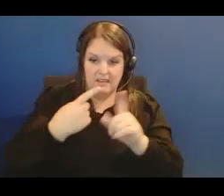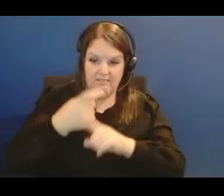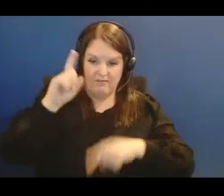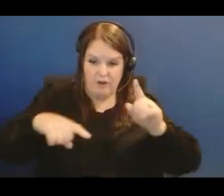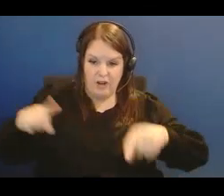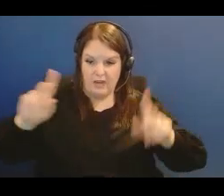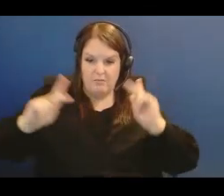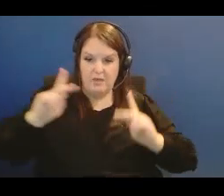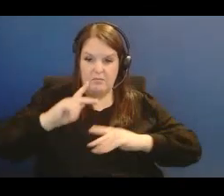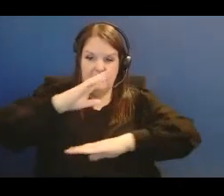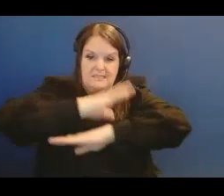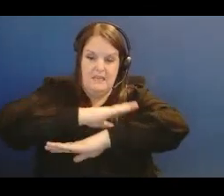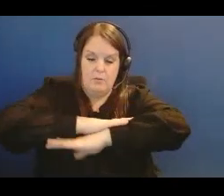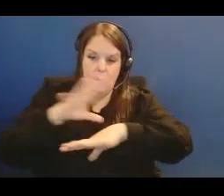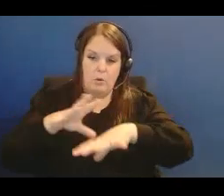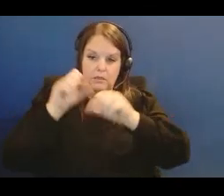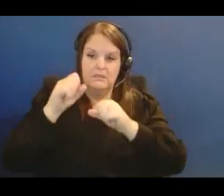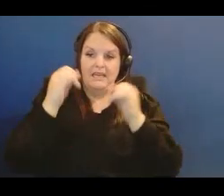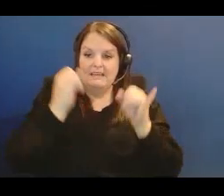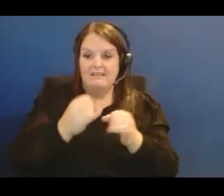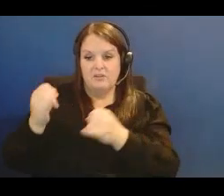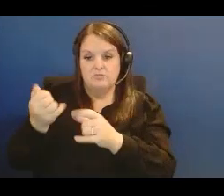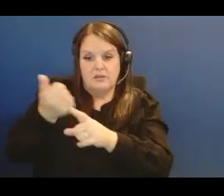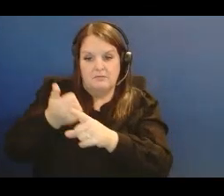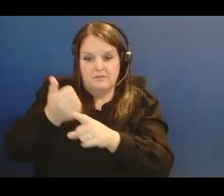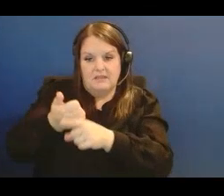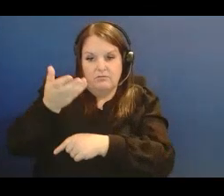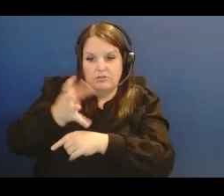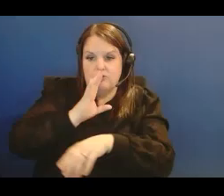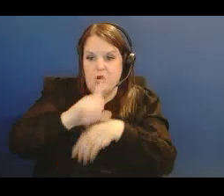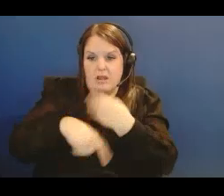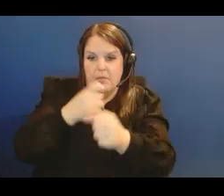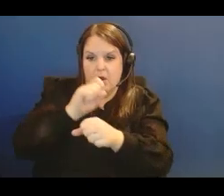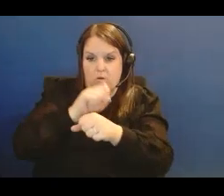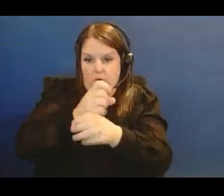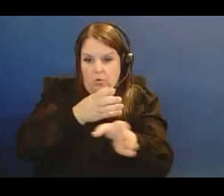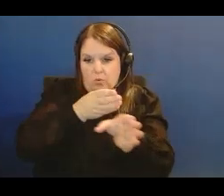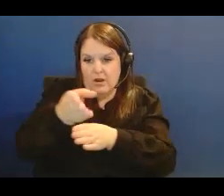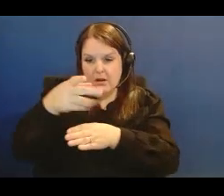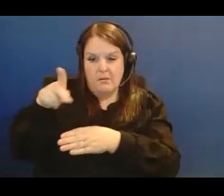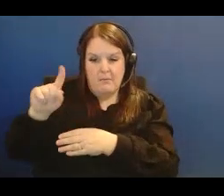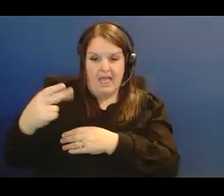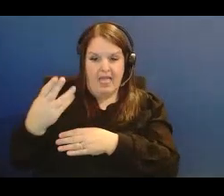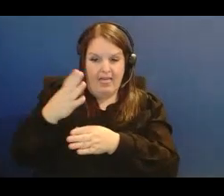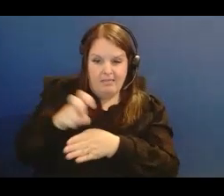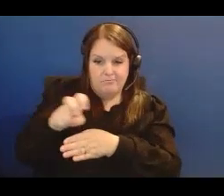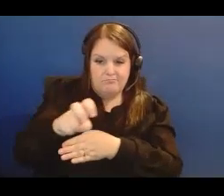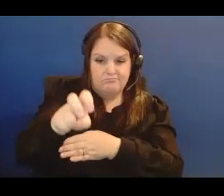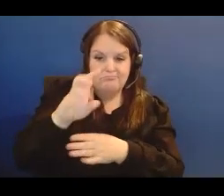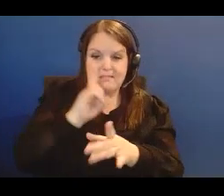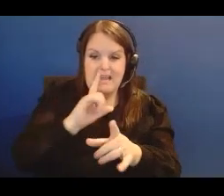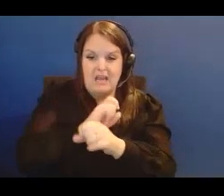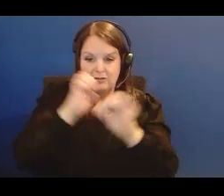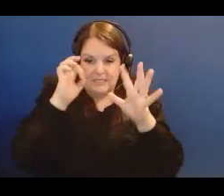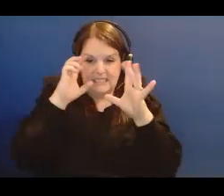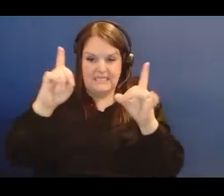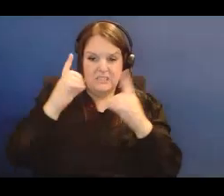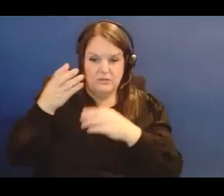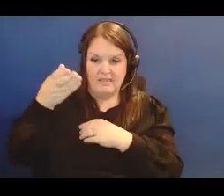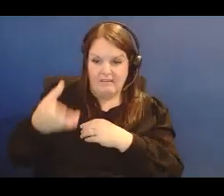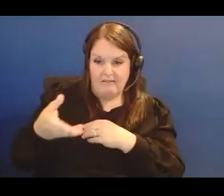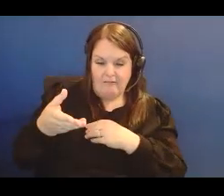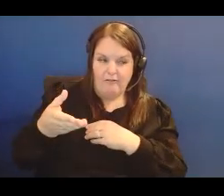who were tabling was individuals who were there to talk about career paths. Actual educational institutions where they are